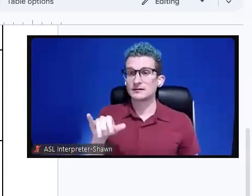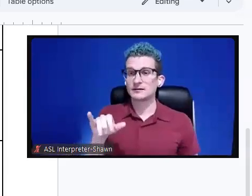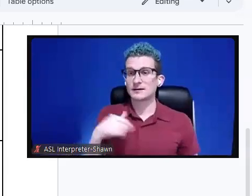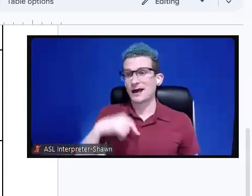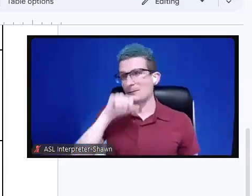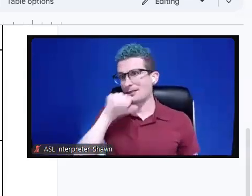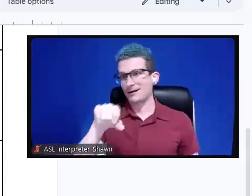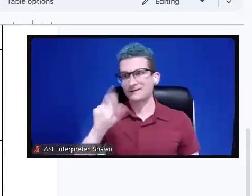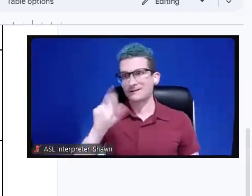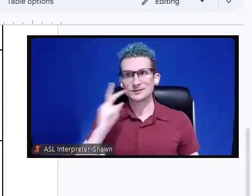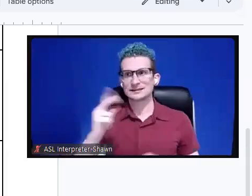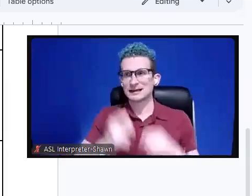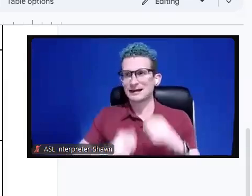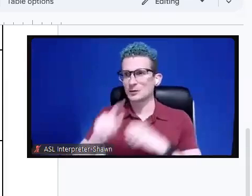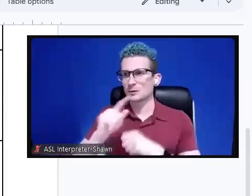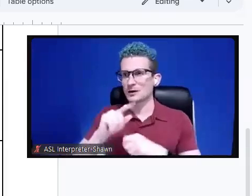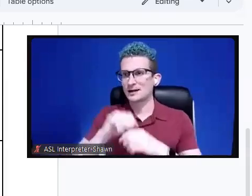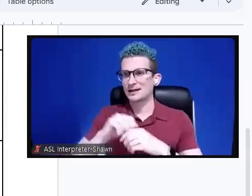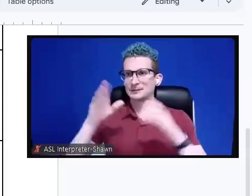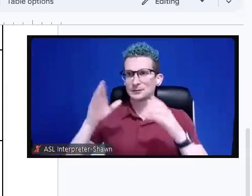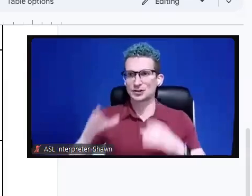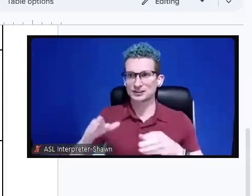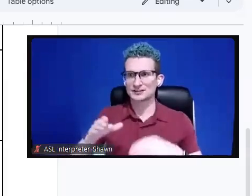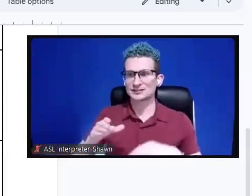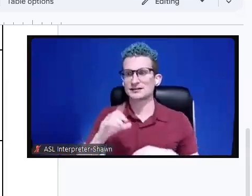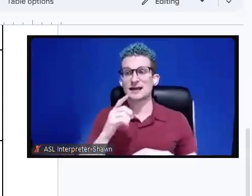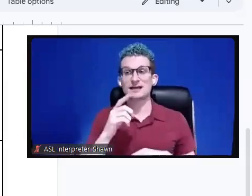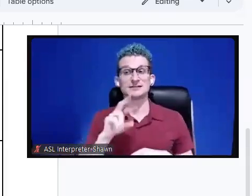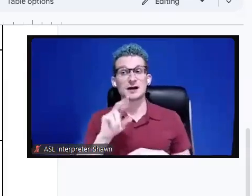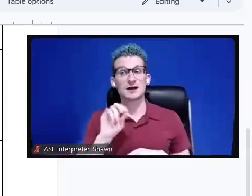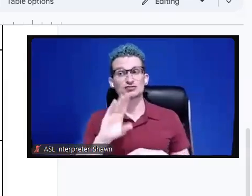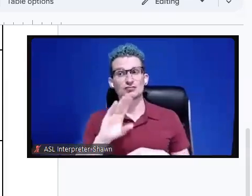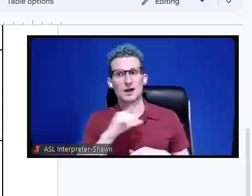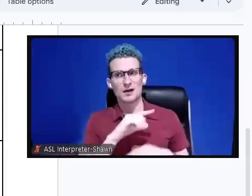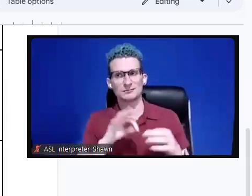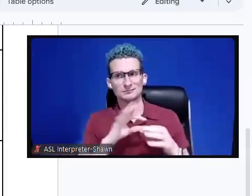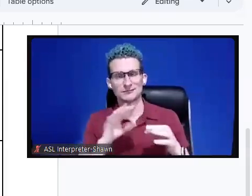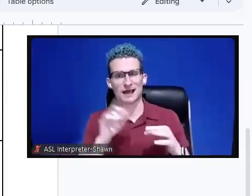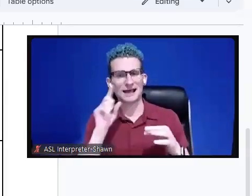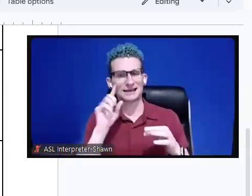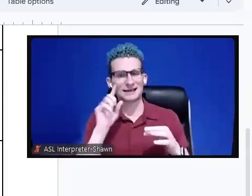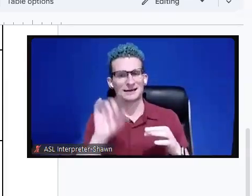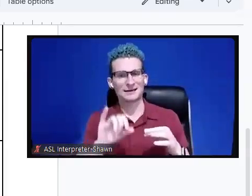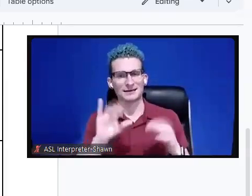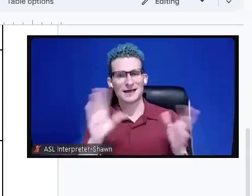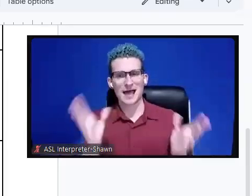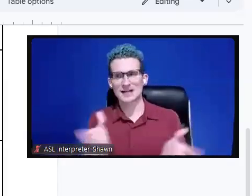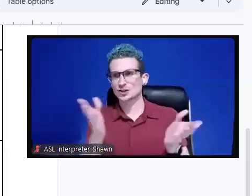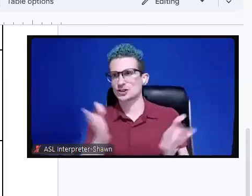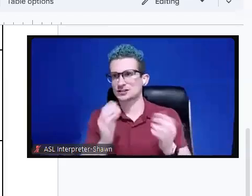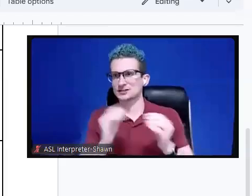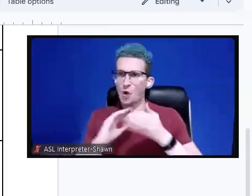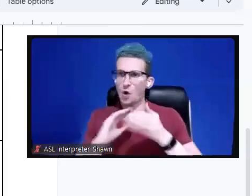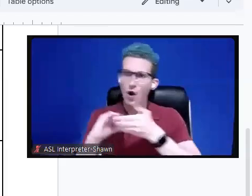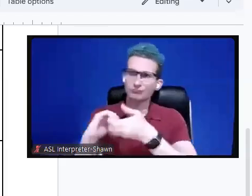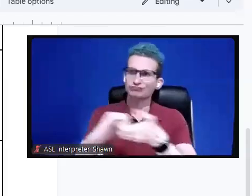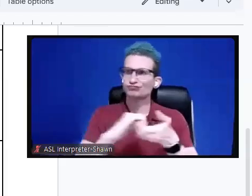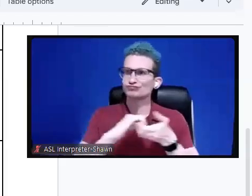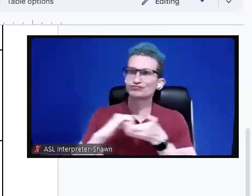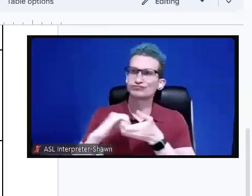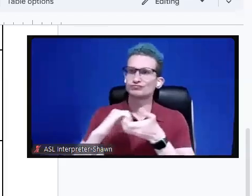And like you said, Dr. Rob, I think that it just kind of builds that level of camaraderie. So just wanted to throw that out there as well.